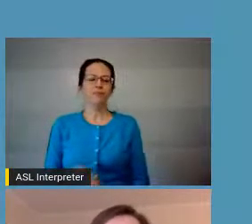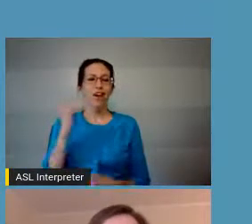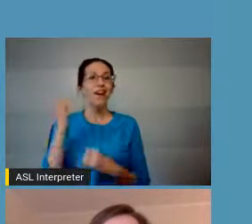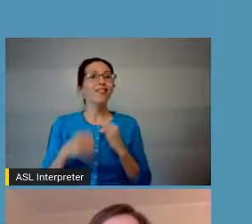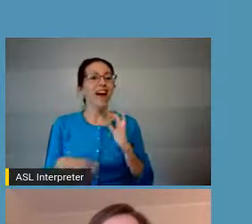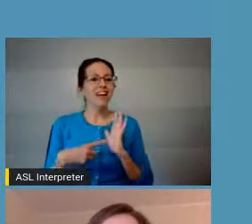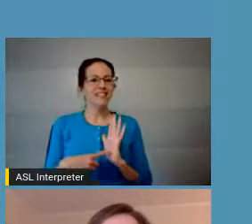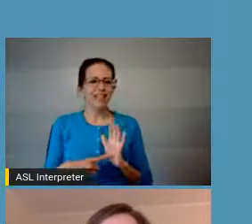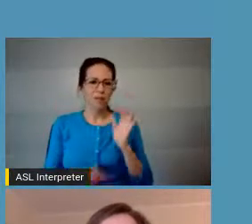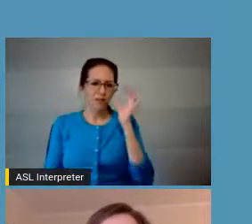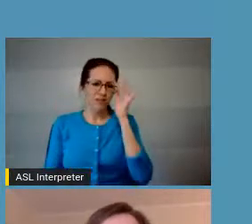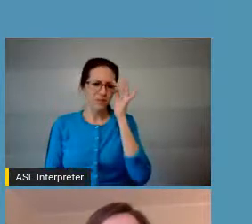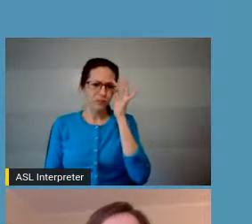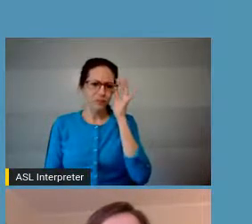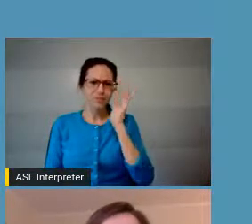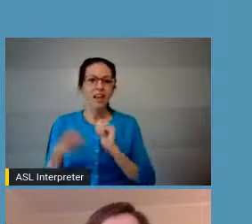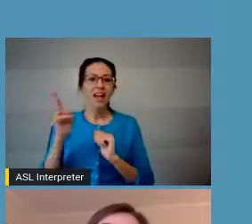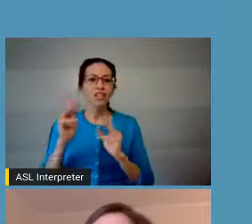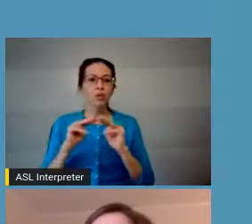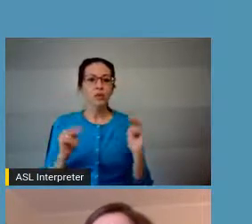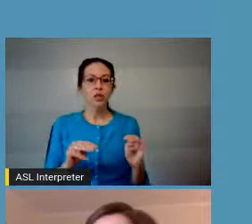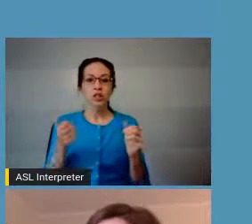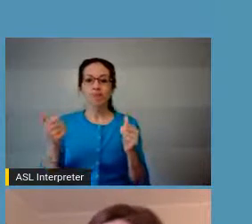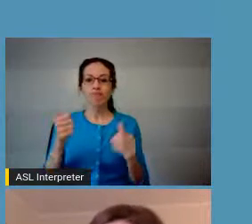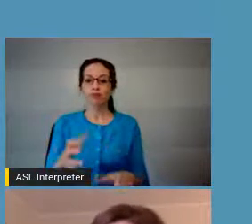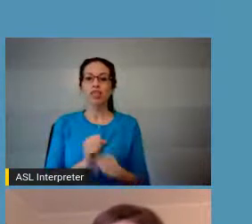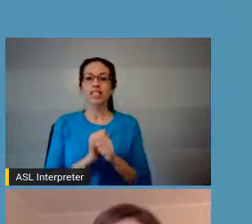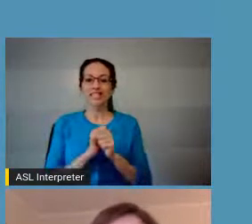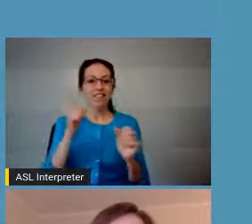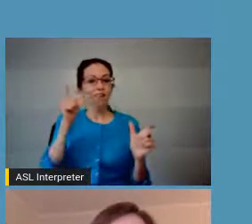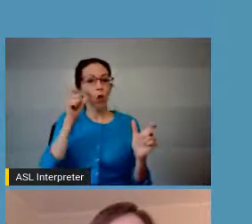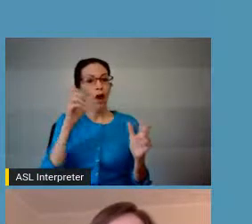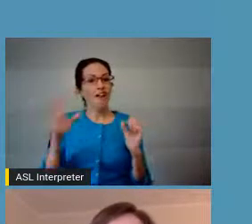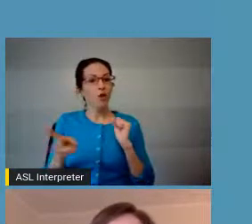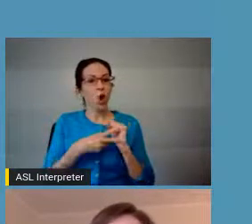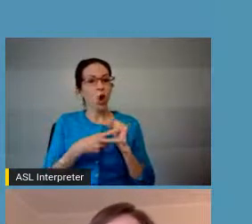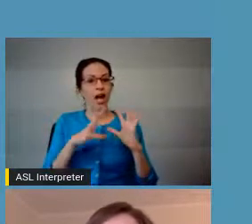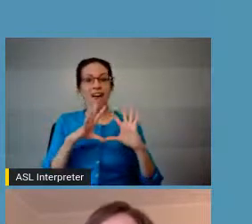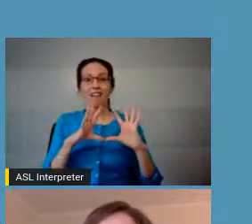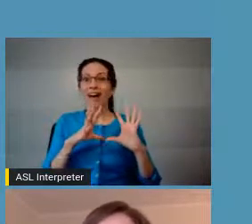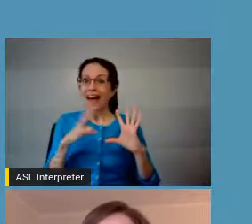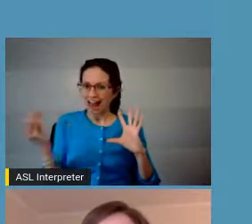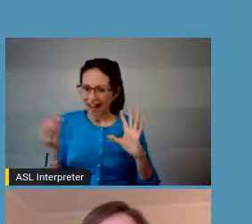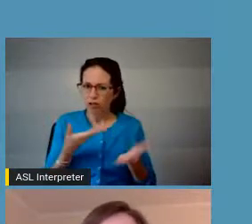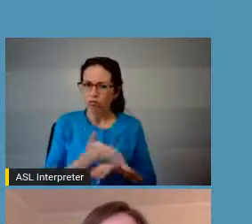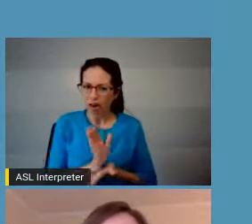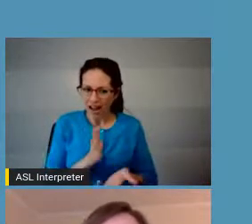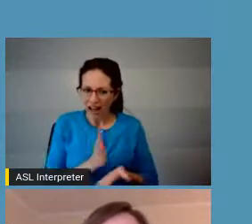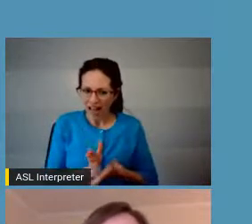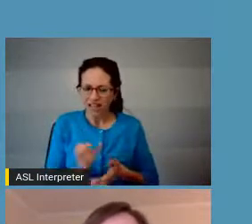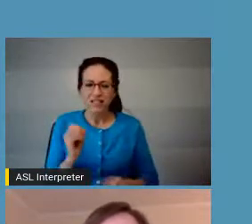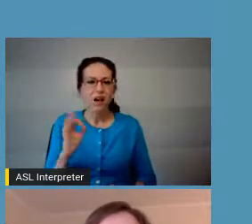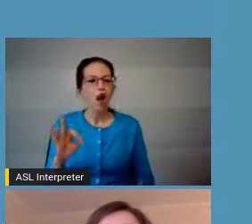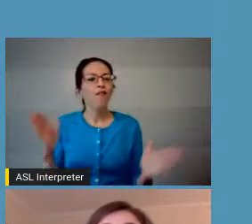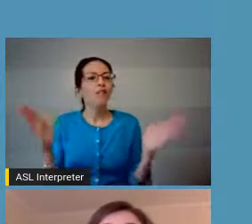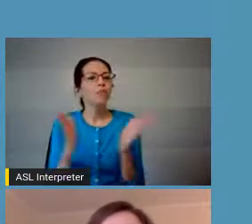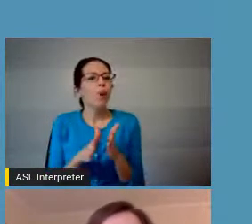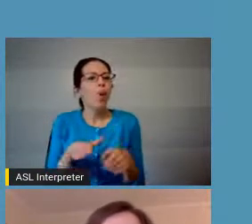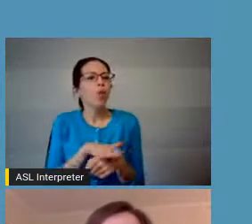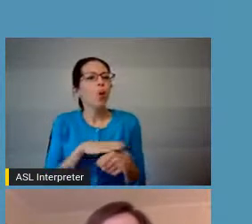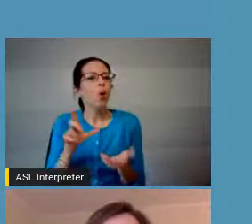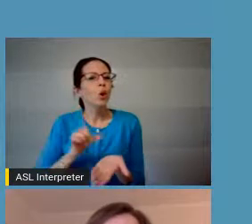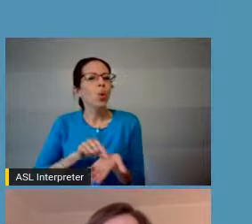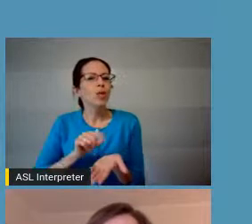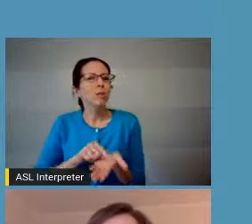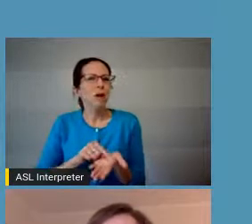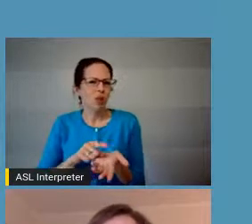example. This is a history museum that received the photographic archive associated rights, that's good, of a small local newspaper that has since gone out of